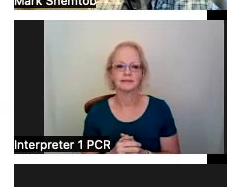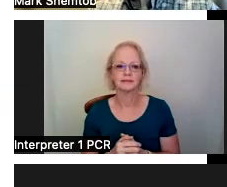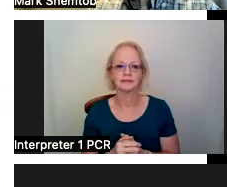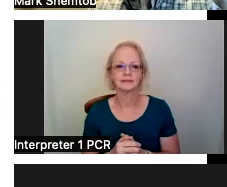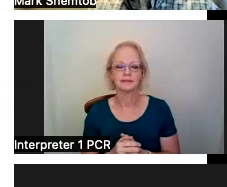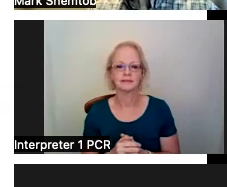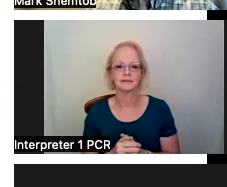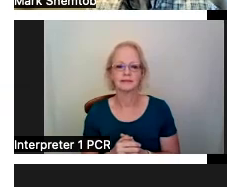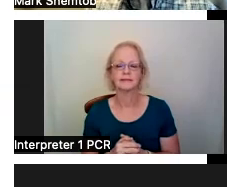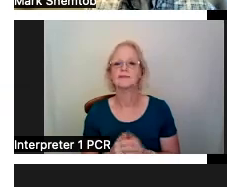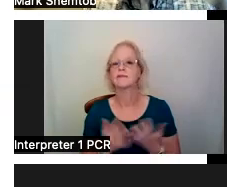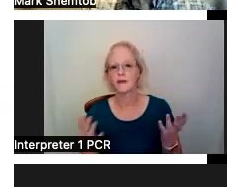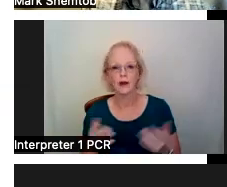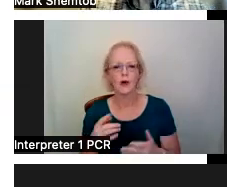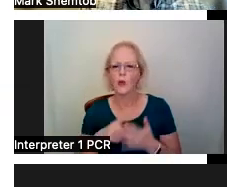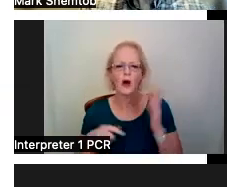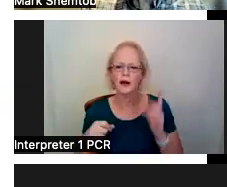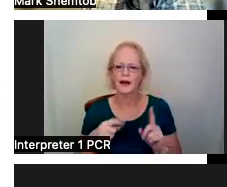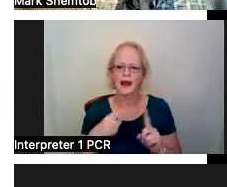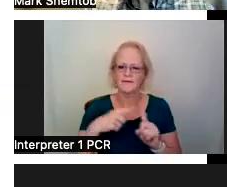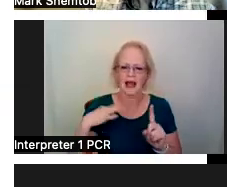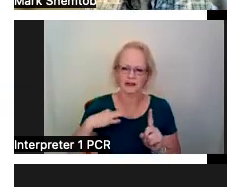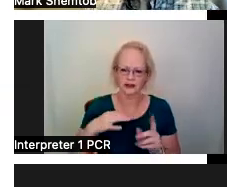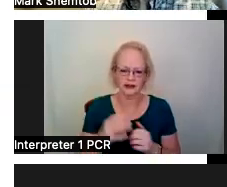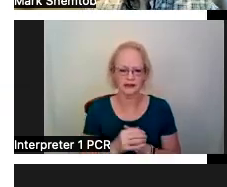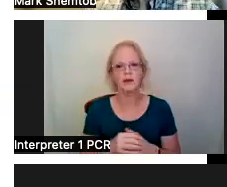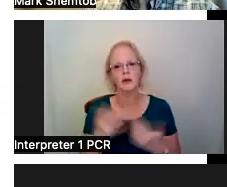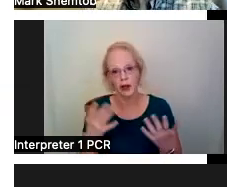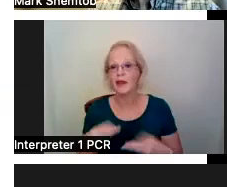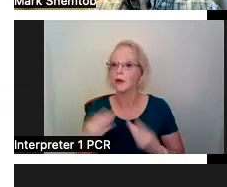Okay. So advantages to them: provide lifetime income.